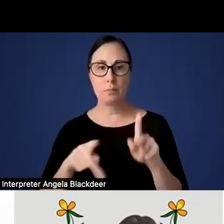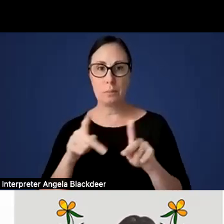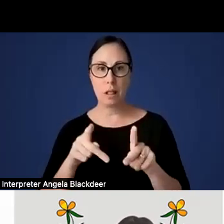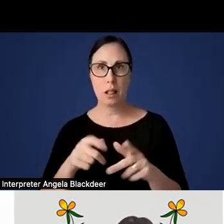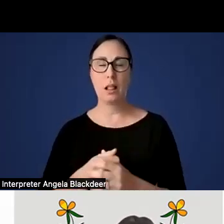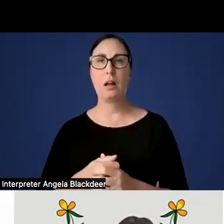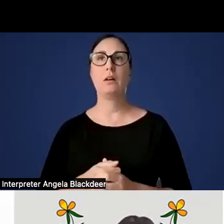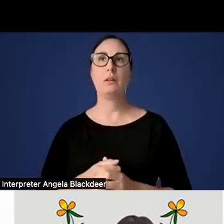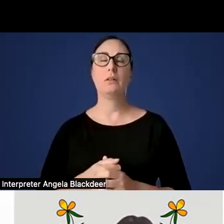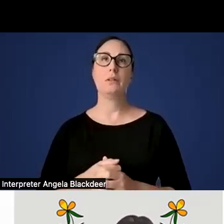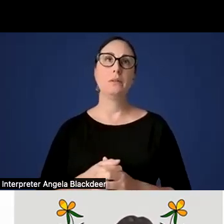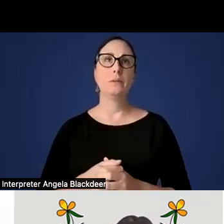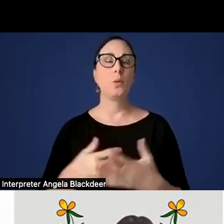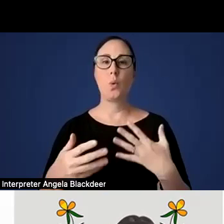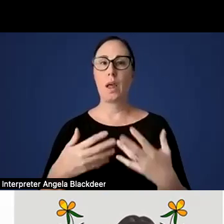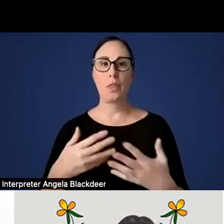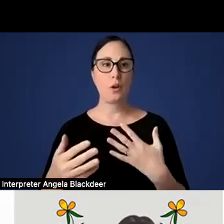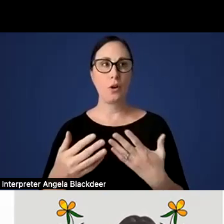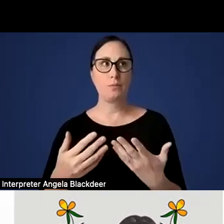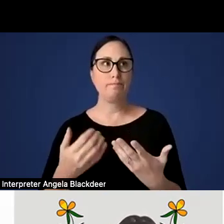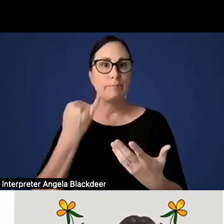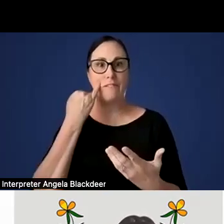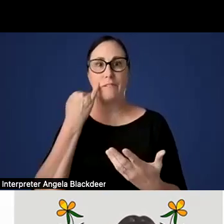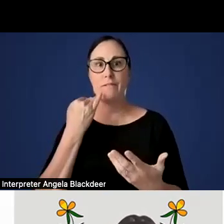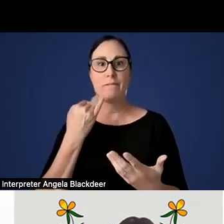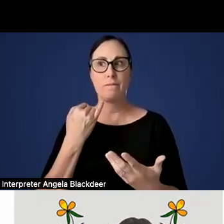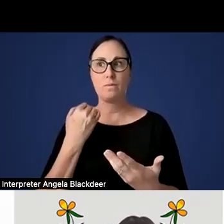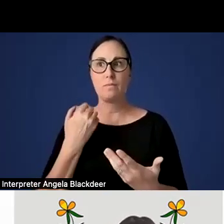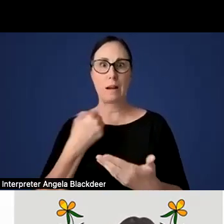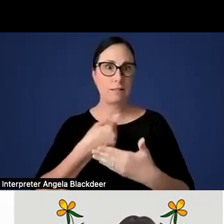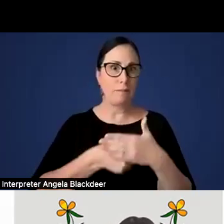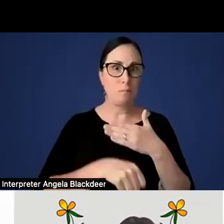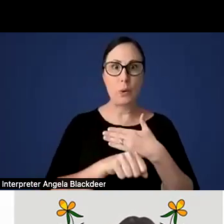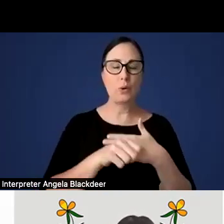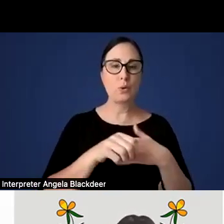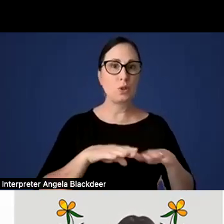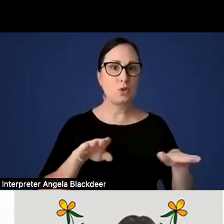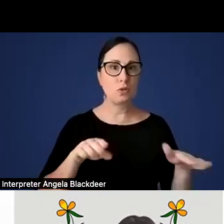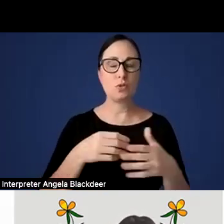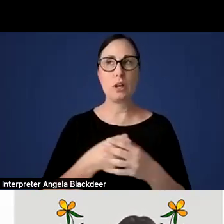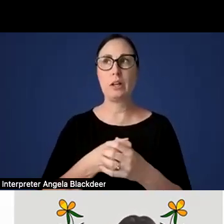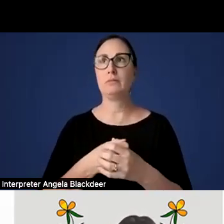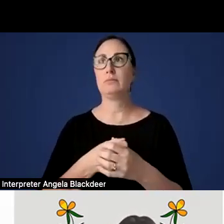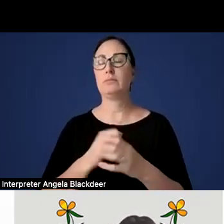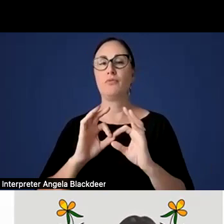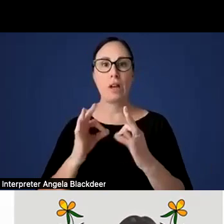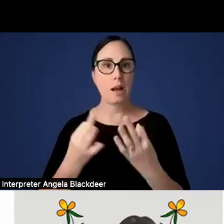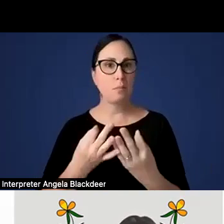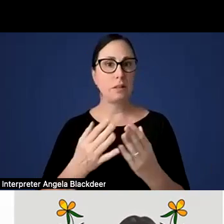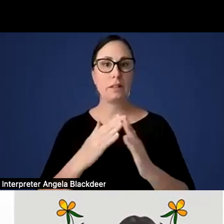are, our biological children or, our relatives, our community members,